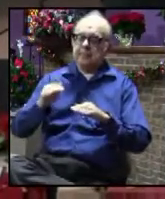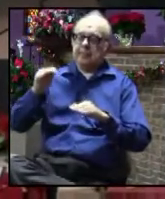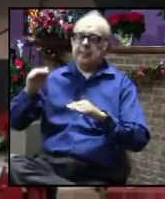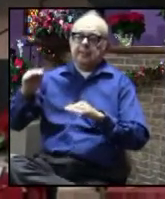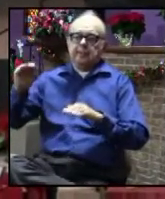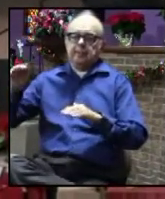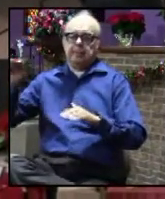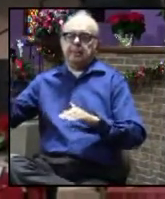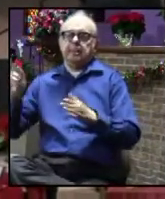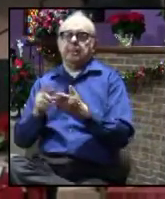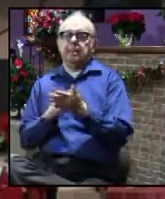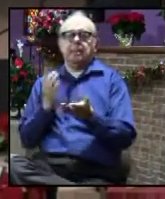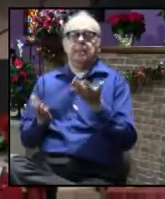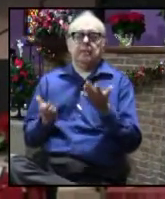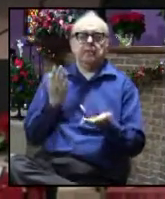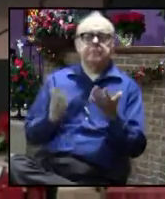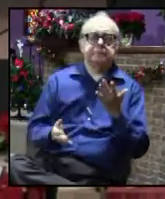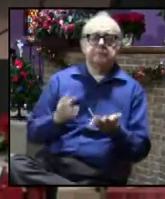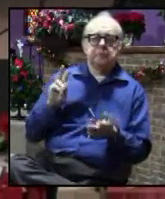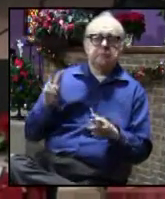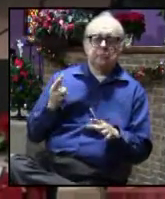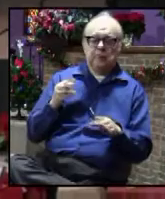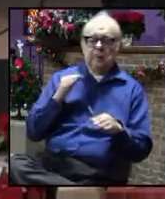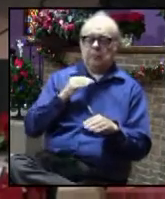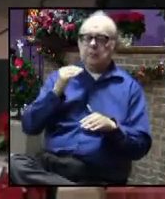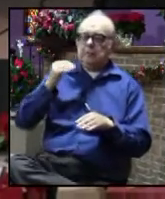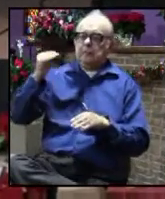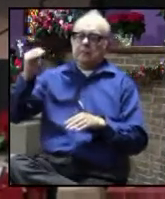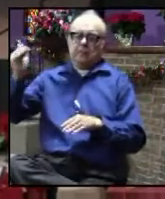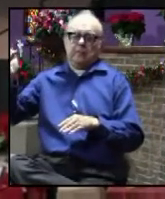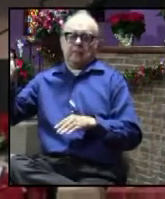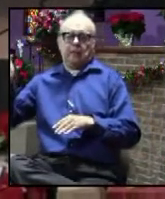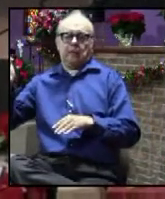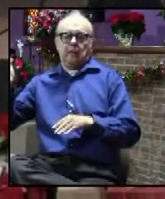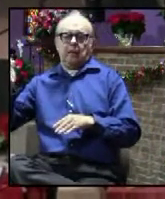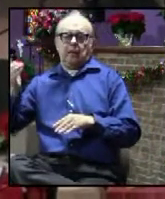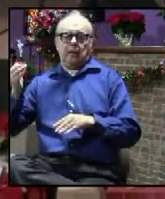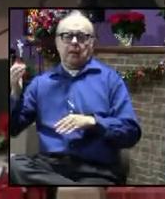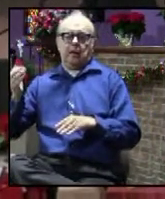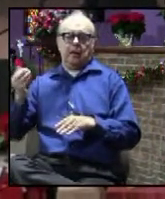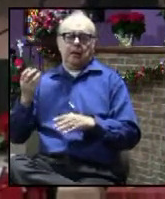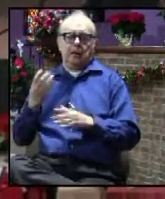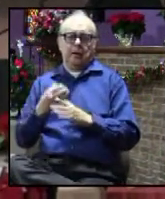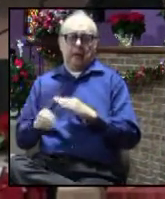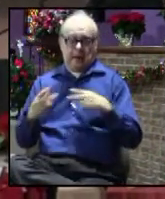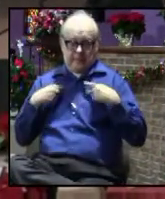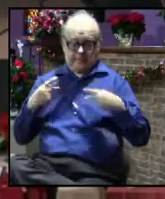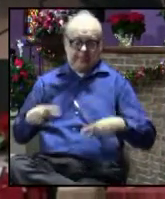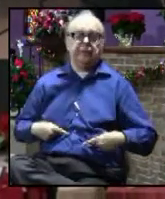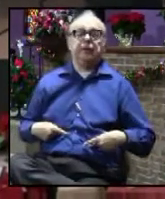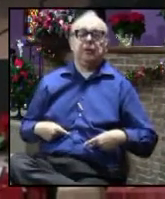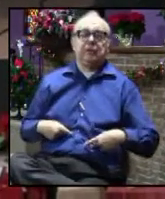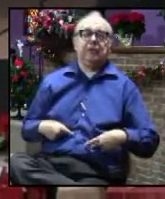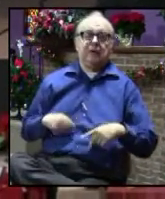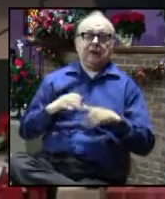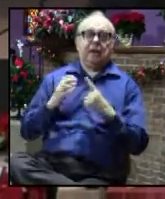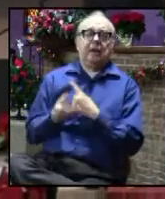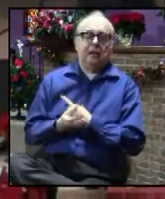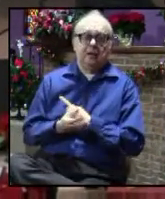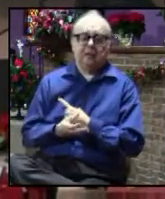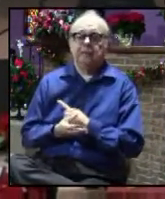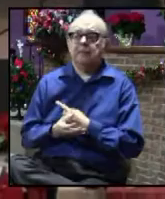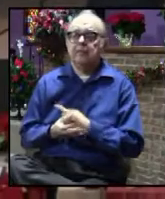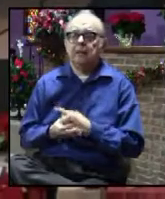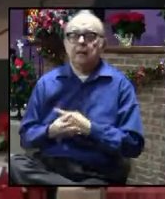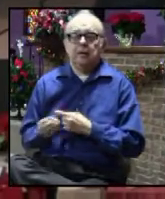and sometimes it may be 2 or 3 flights of stairs, and you're out of physical shape, and you're out of